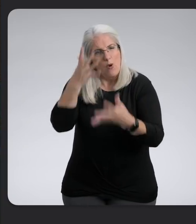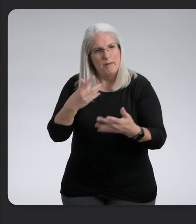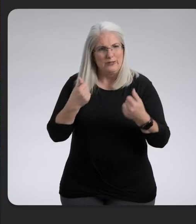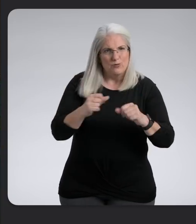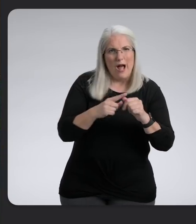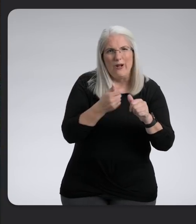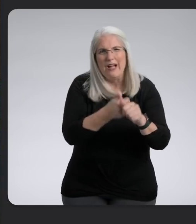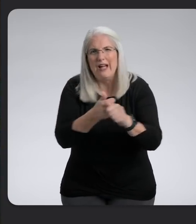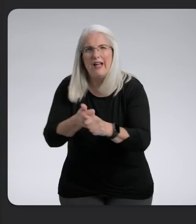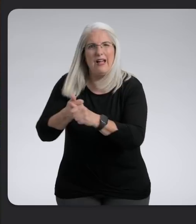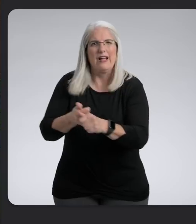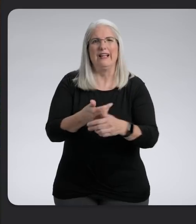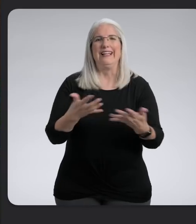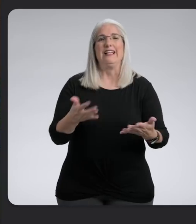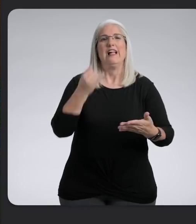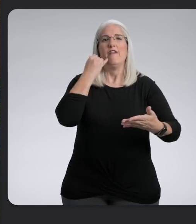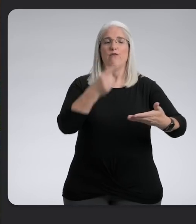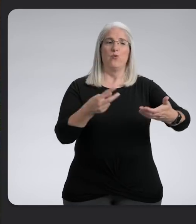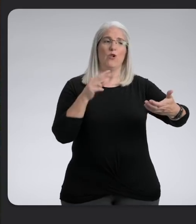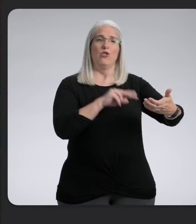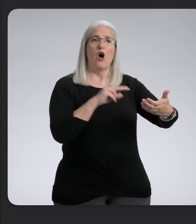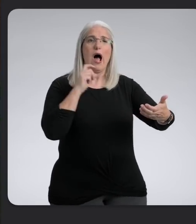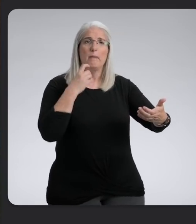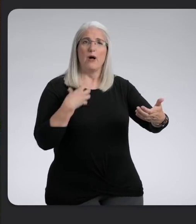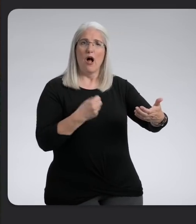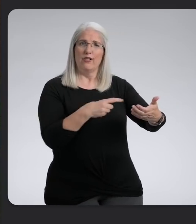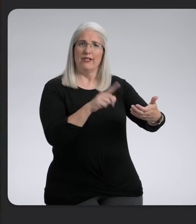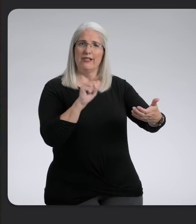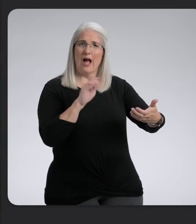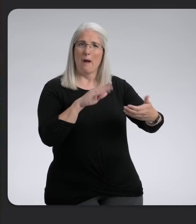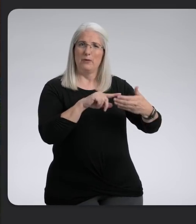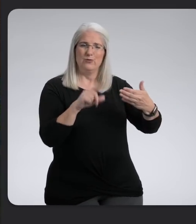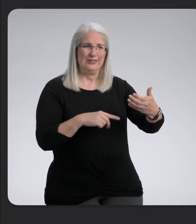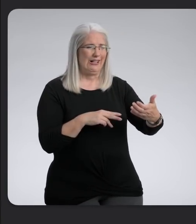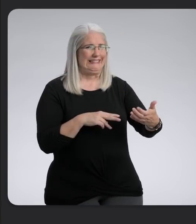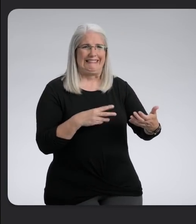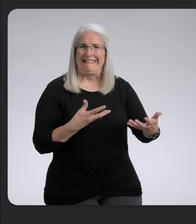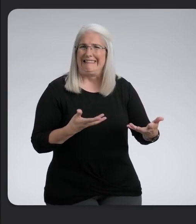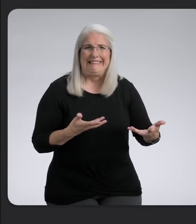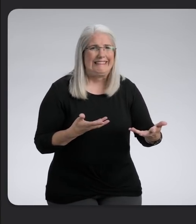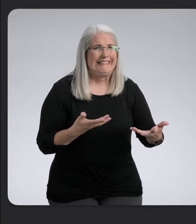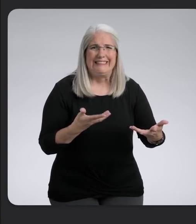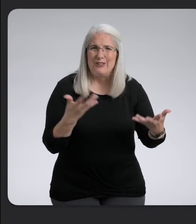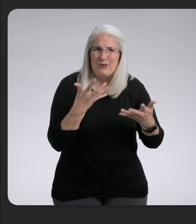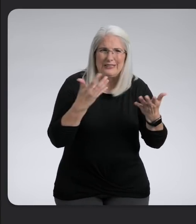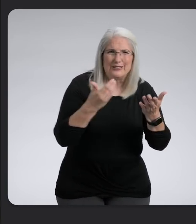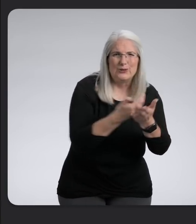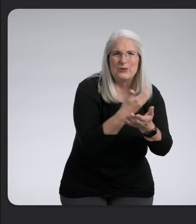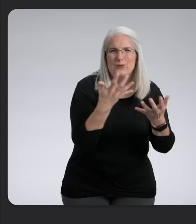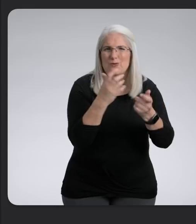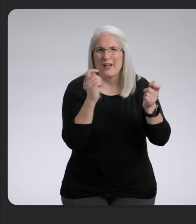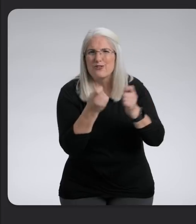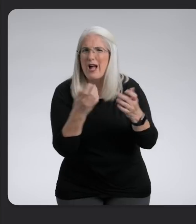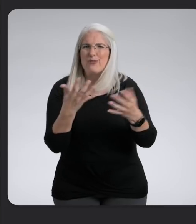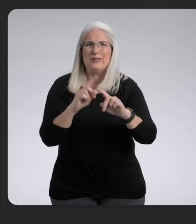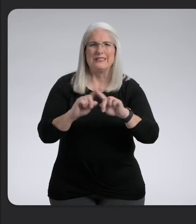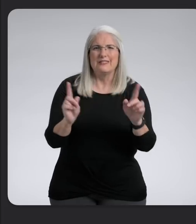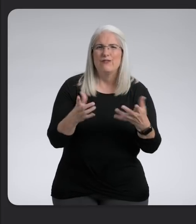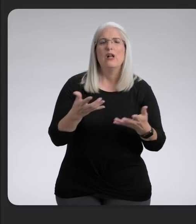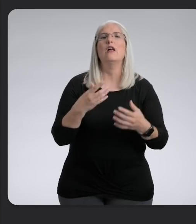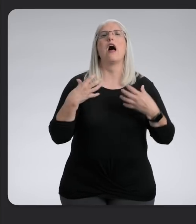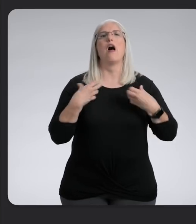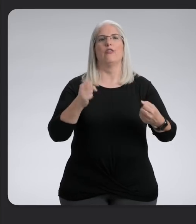own results come in, it can be hard to understand what these tests mean or what has changed. The Health app will now include